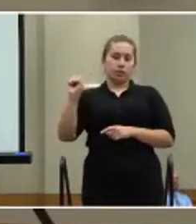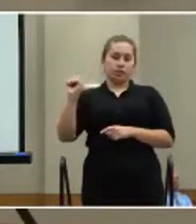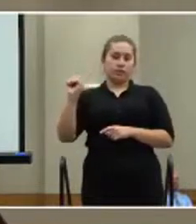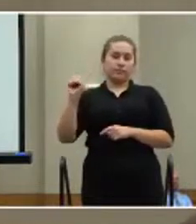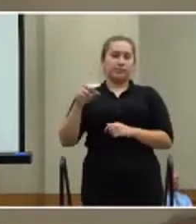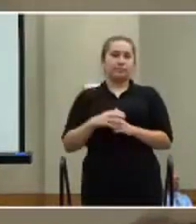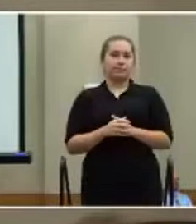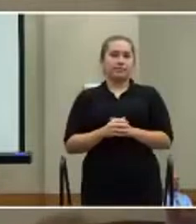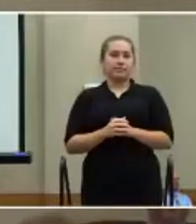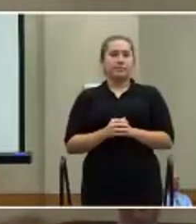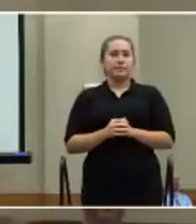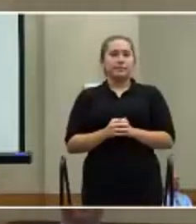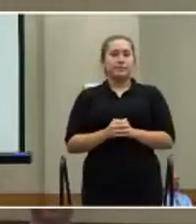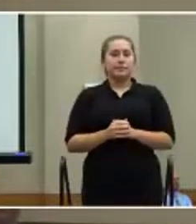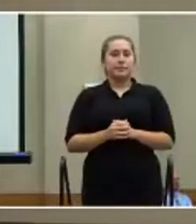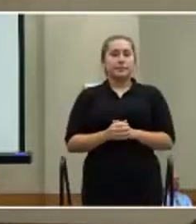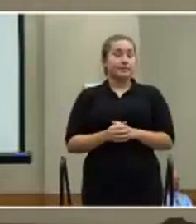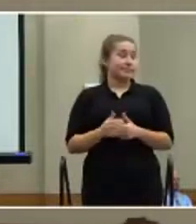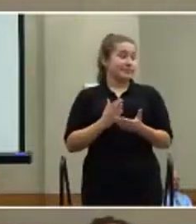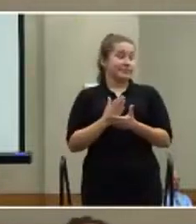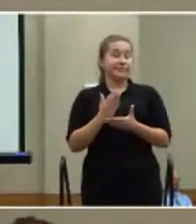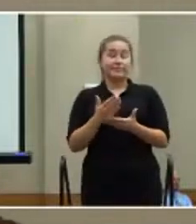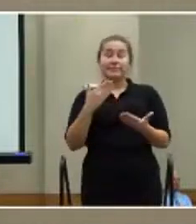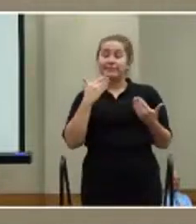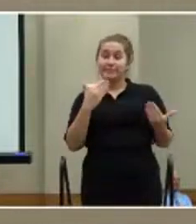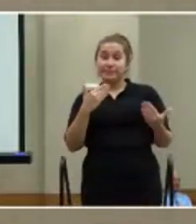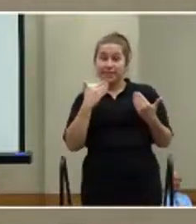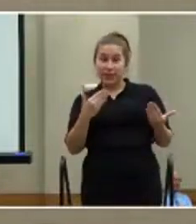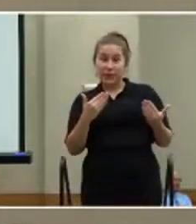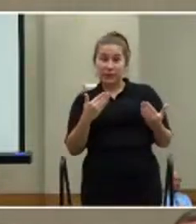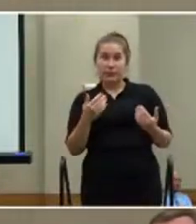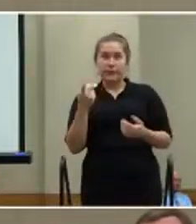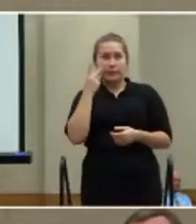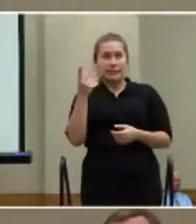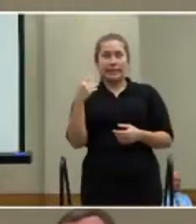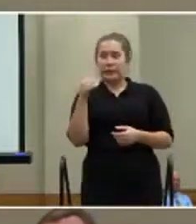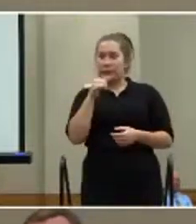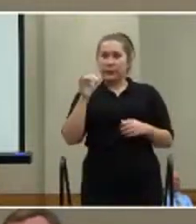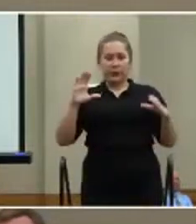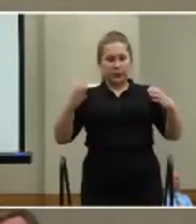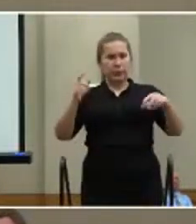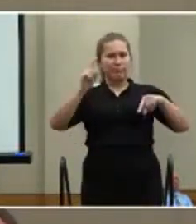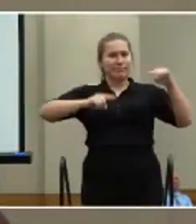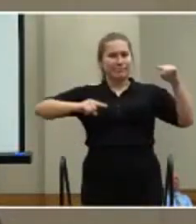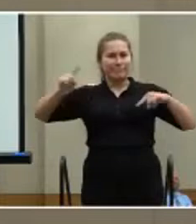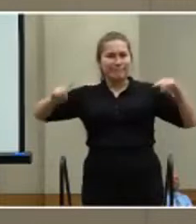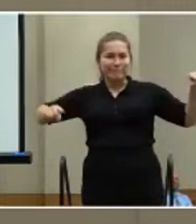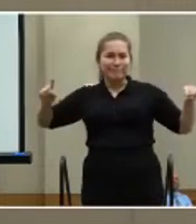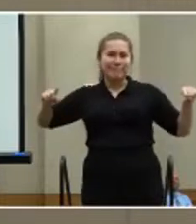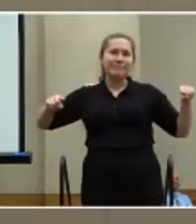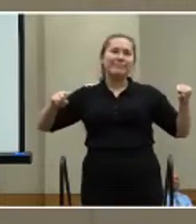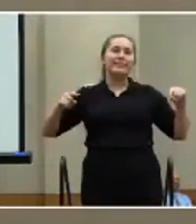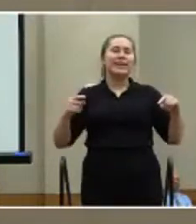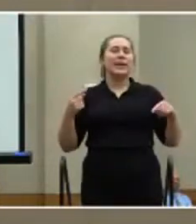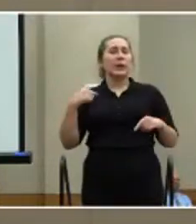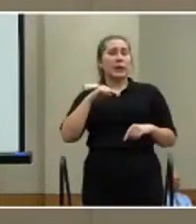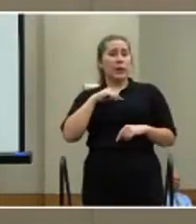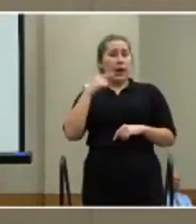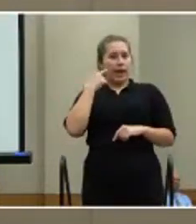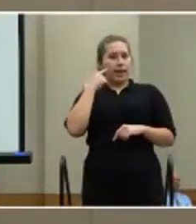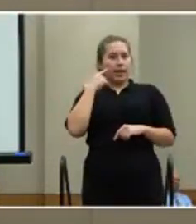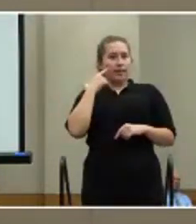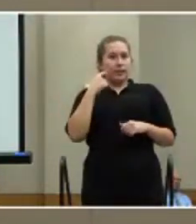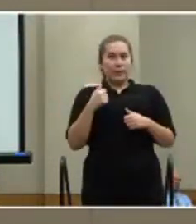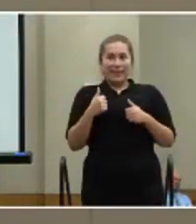All right. Thank you all. As you can see, it's quite a diverse group, and we are, I think we're getting